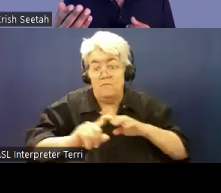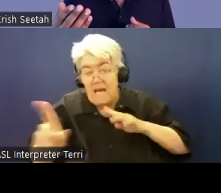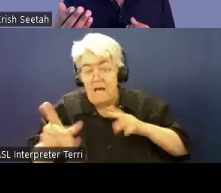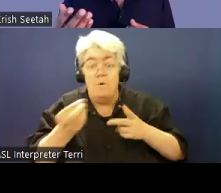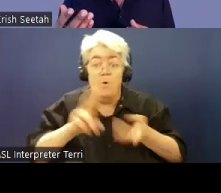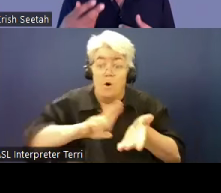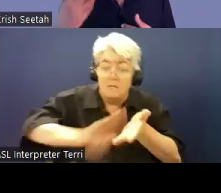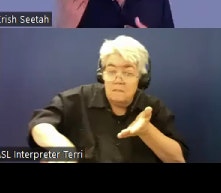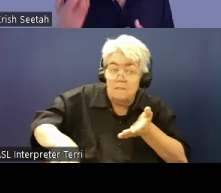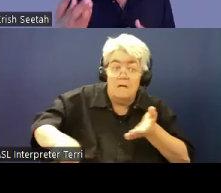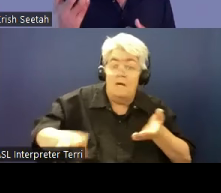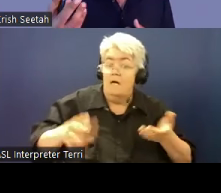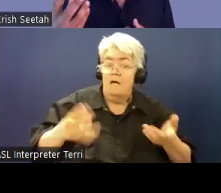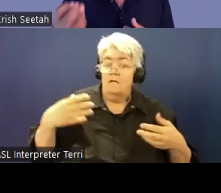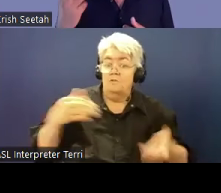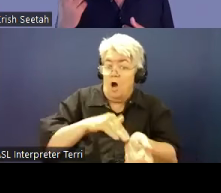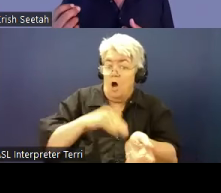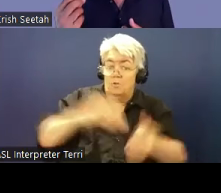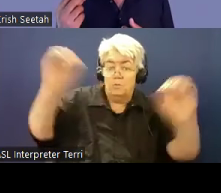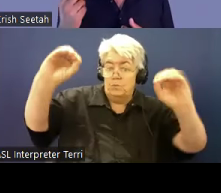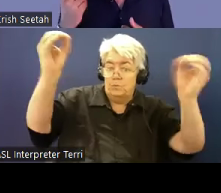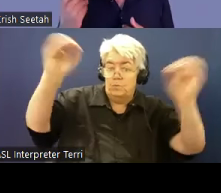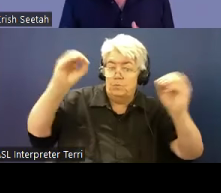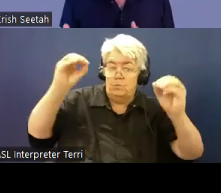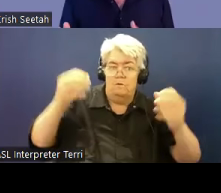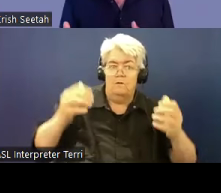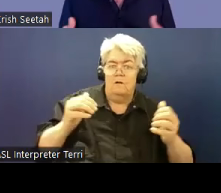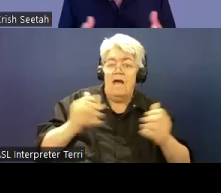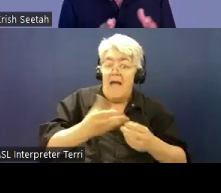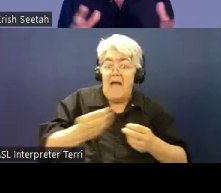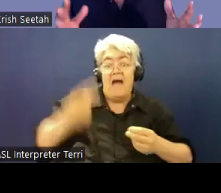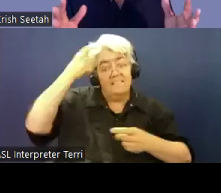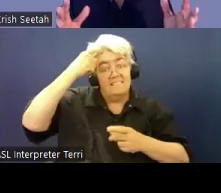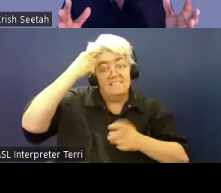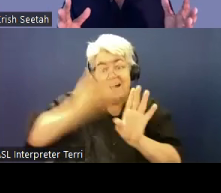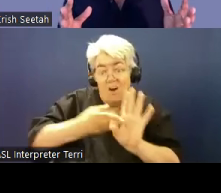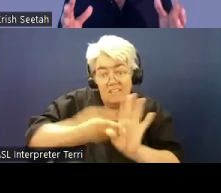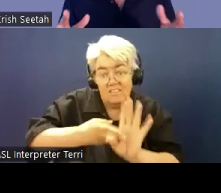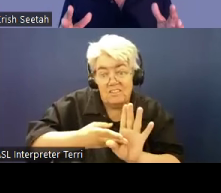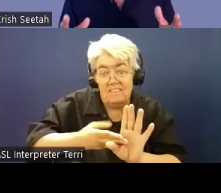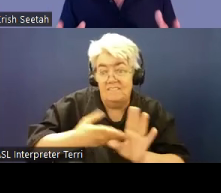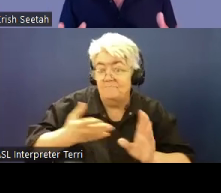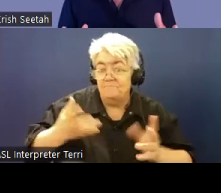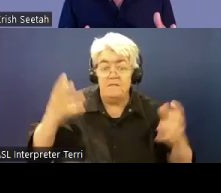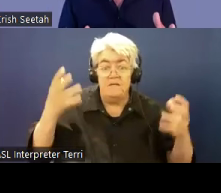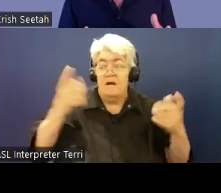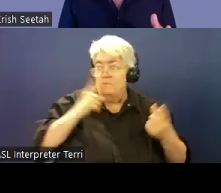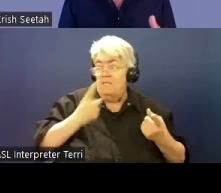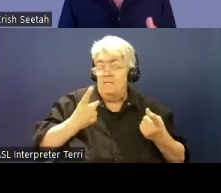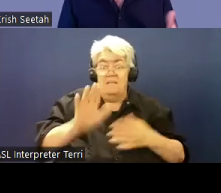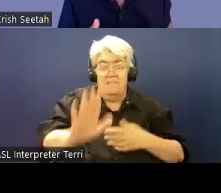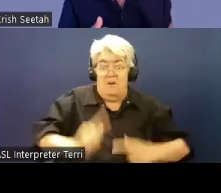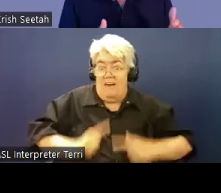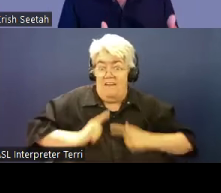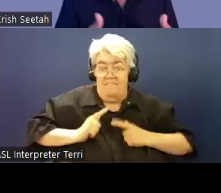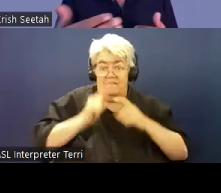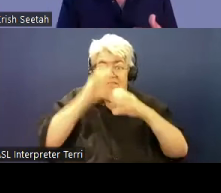what it may be the case in how they were dealing with the psychological stress of being in this incredibly difficult situation.